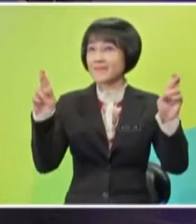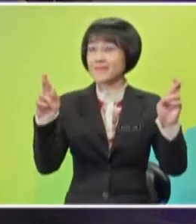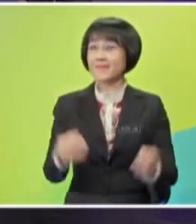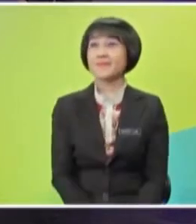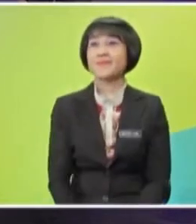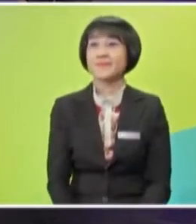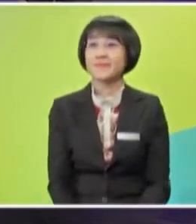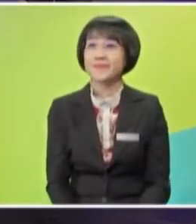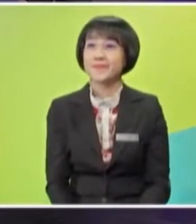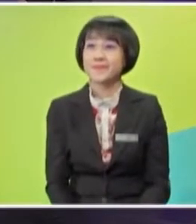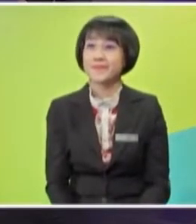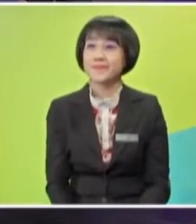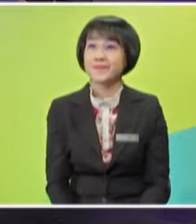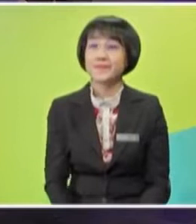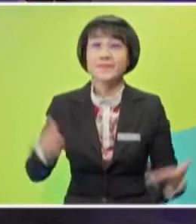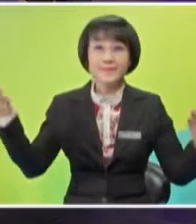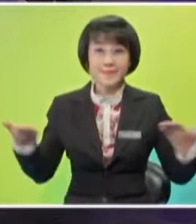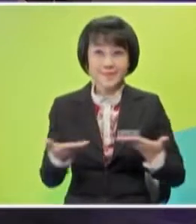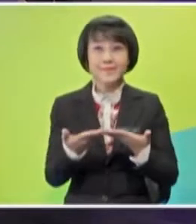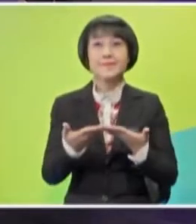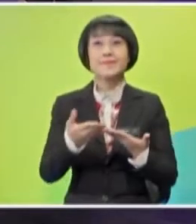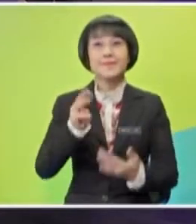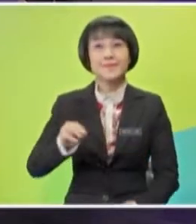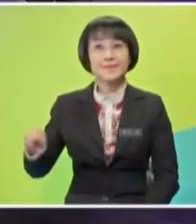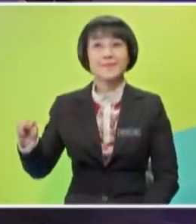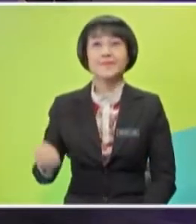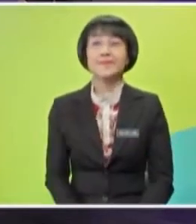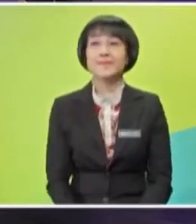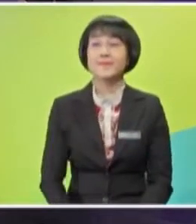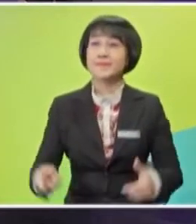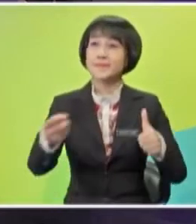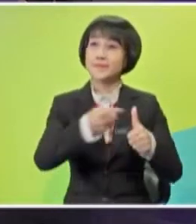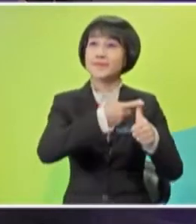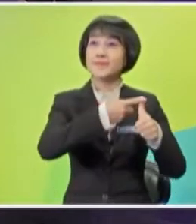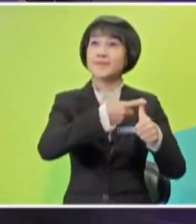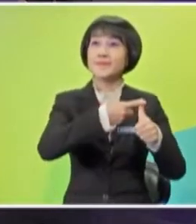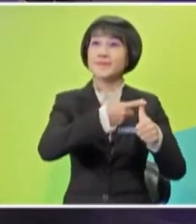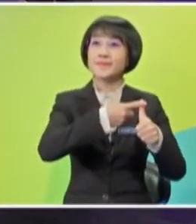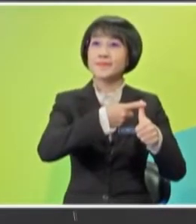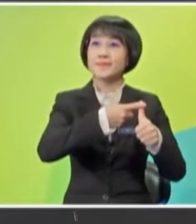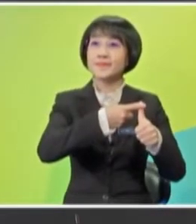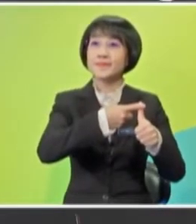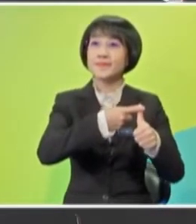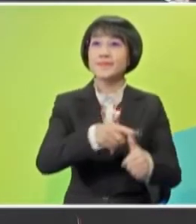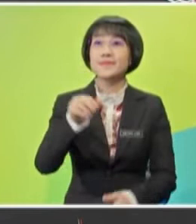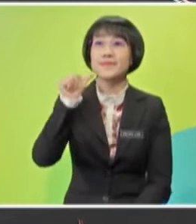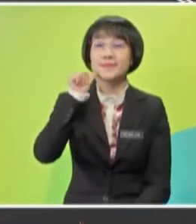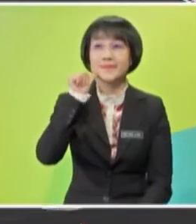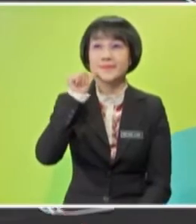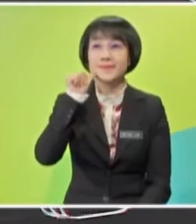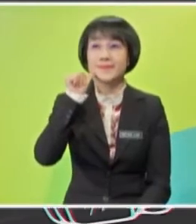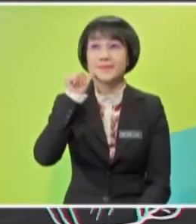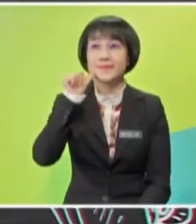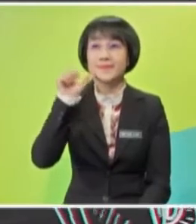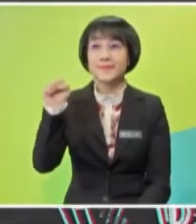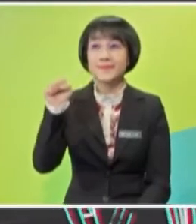them to those watching at home. So, we have the first person, Anis. Hi, Anis. Hi